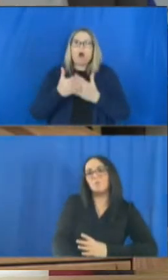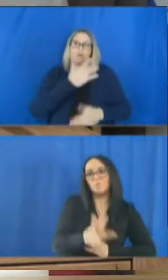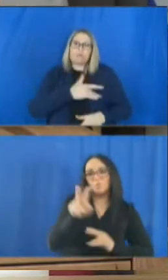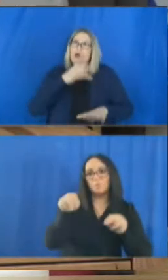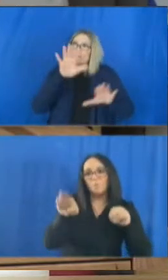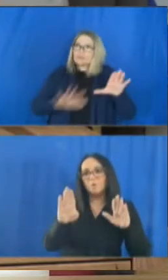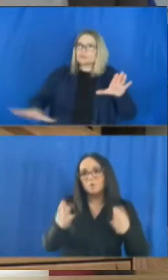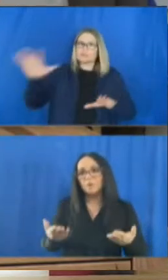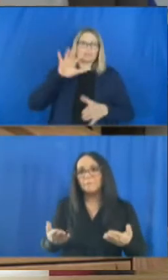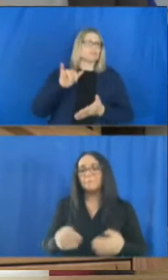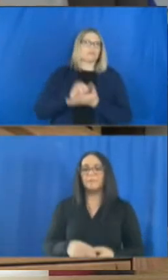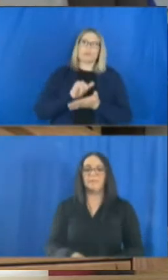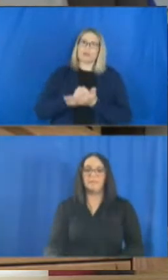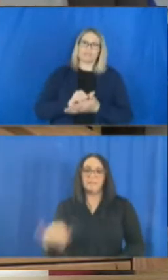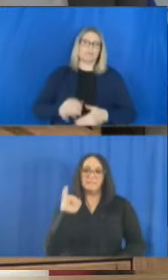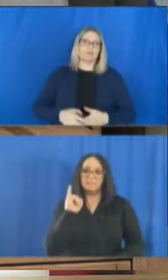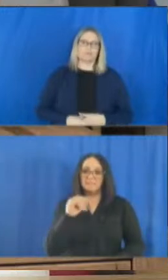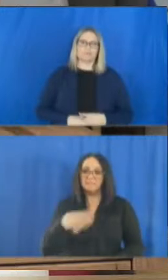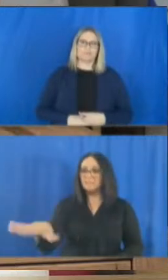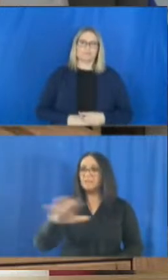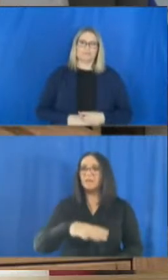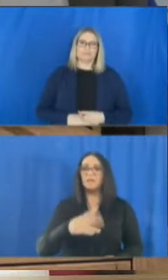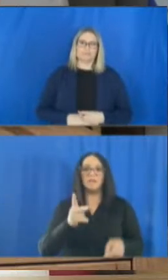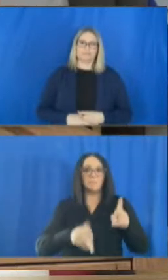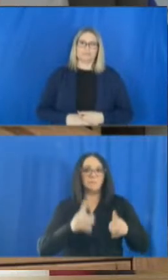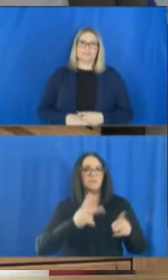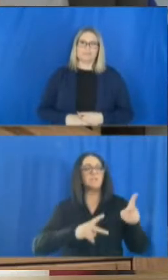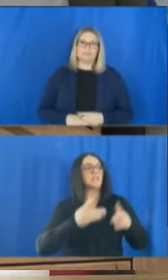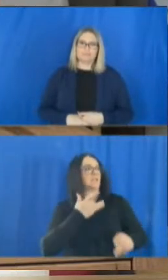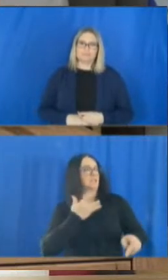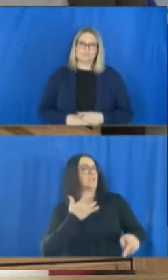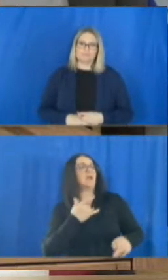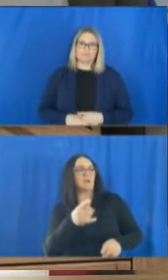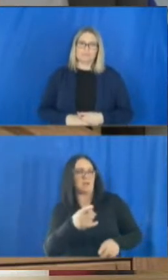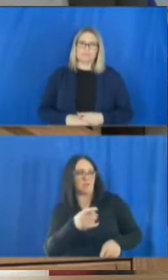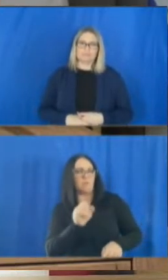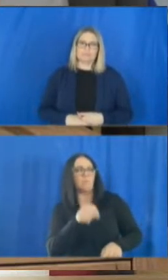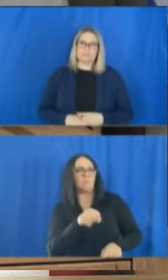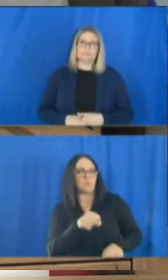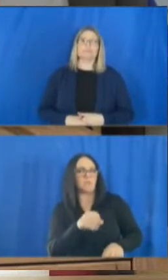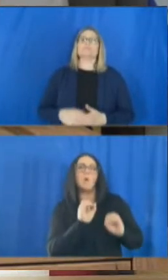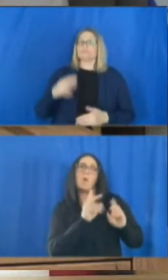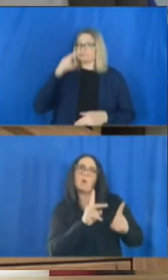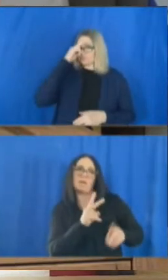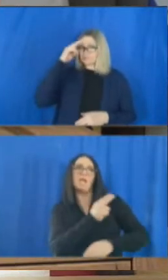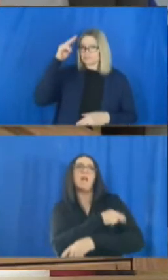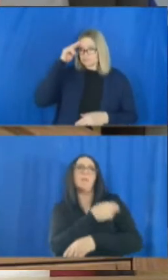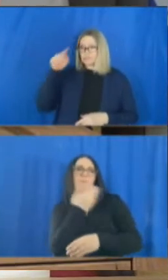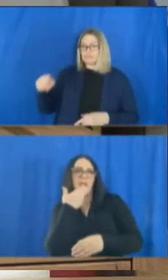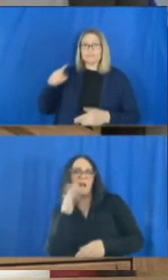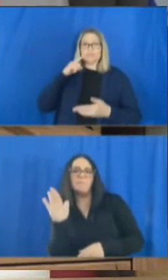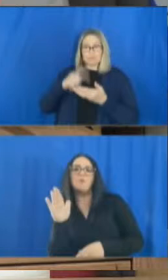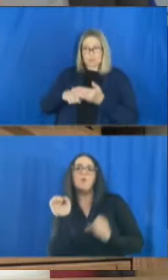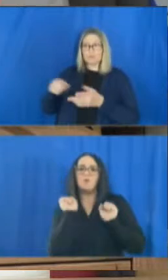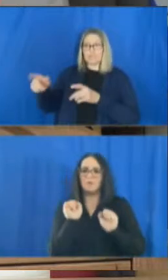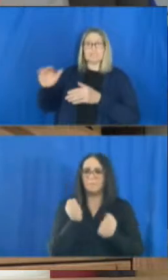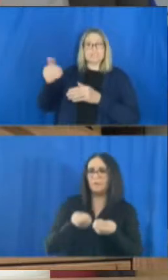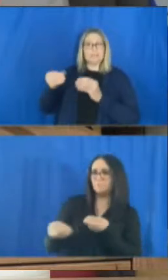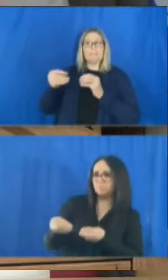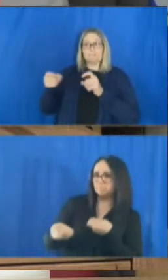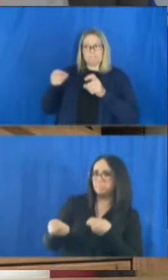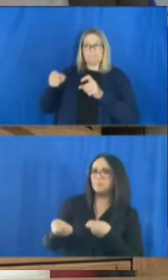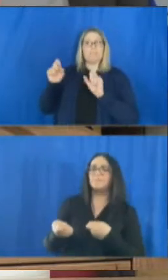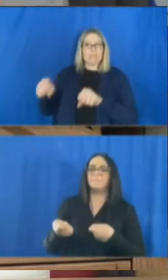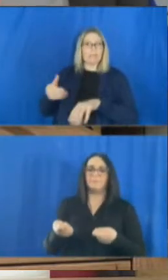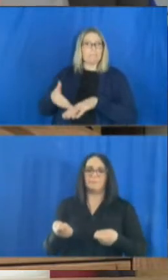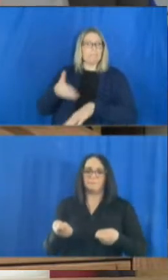vaccinated and can't play hockey. You know, and you just go on, and people say, well, that makes no sense to me. Well,